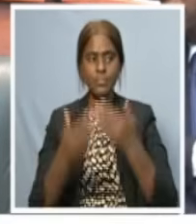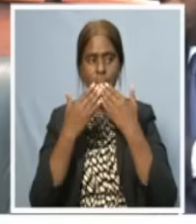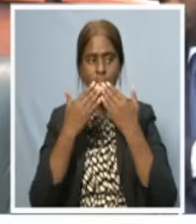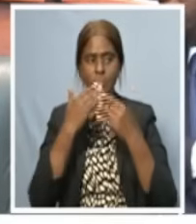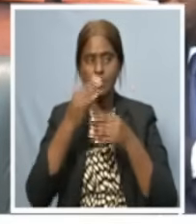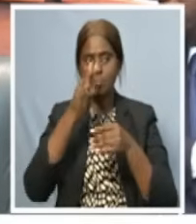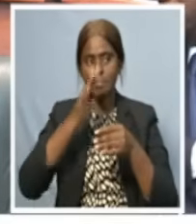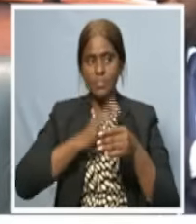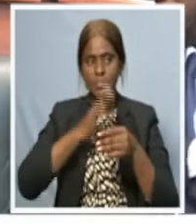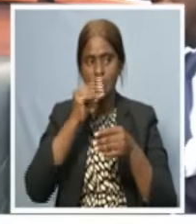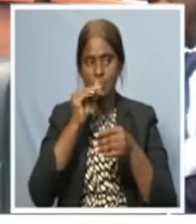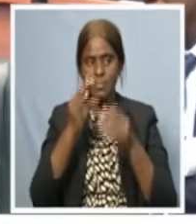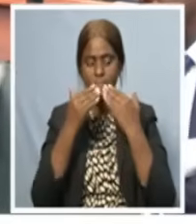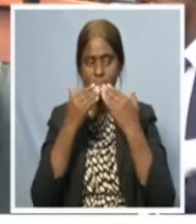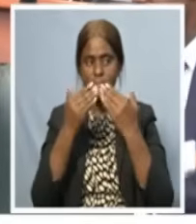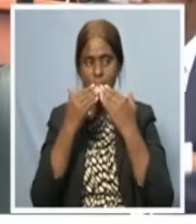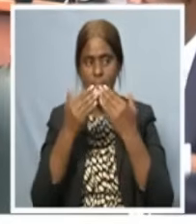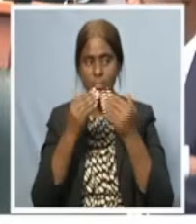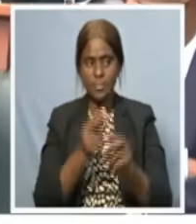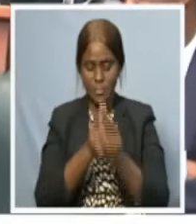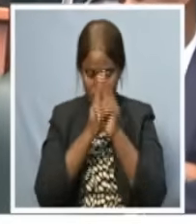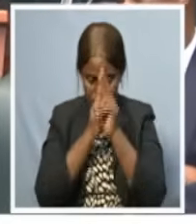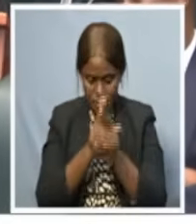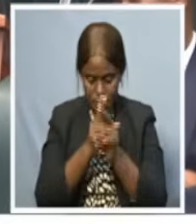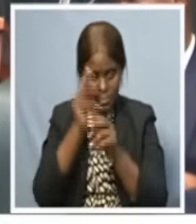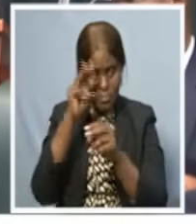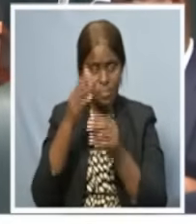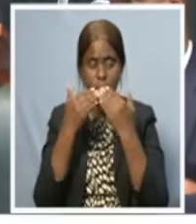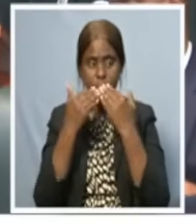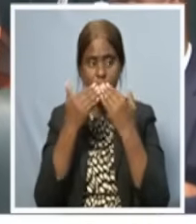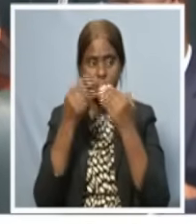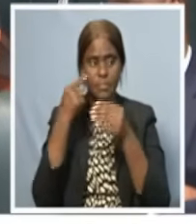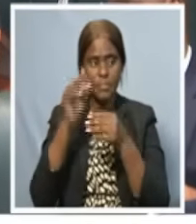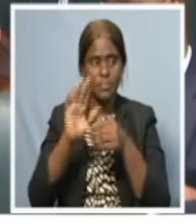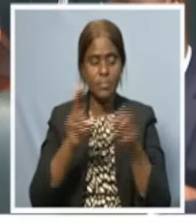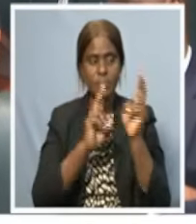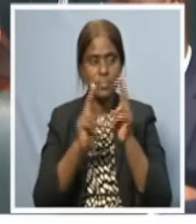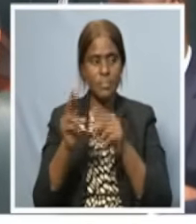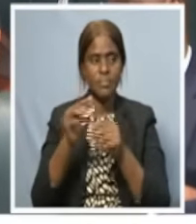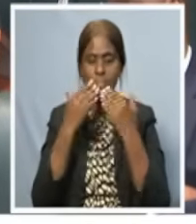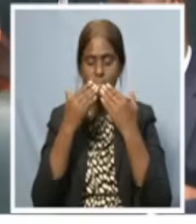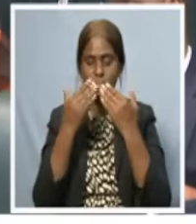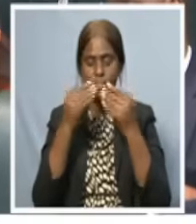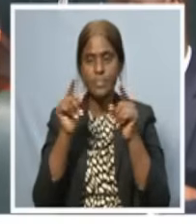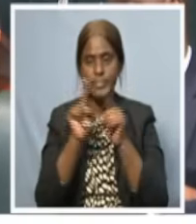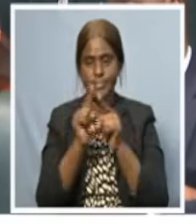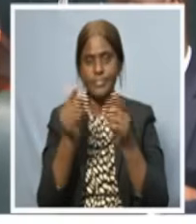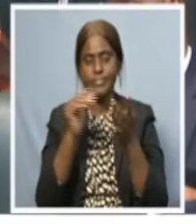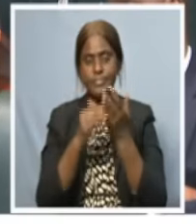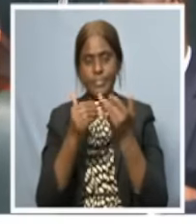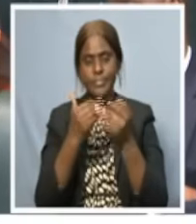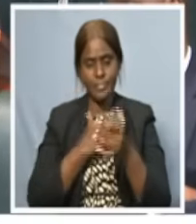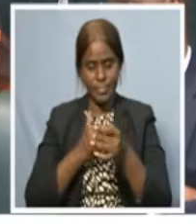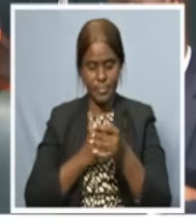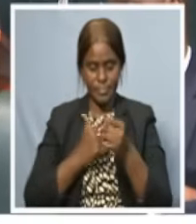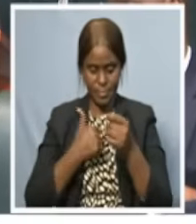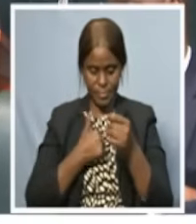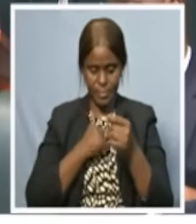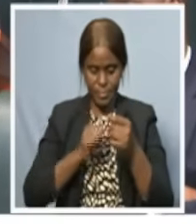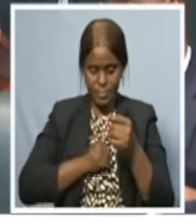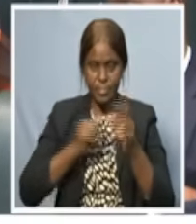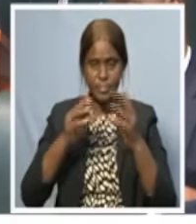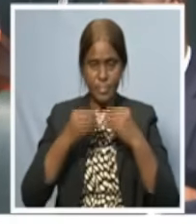Thank you, Madam Speaker. Honorable Minister, thank you for the response. And I